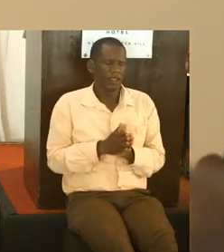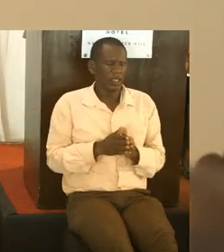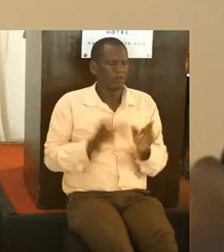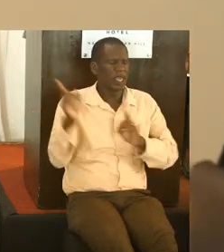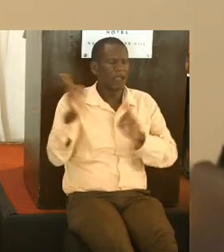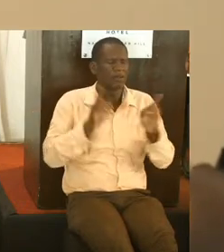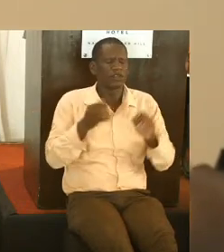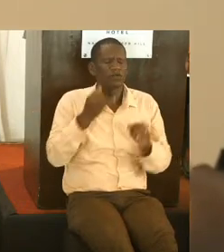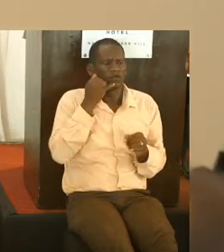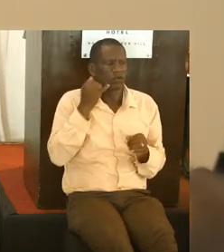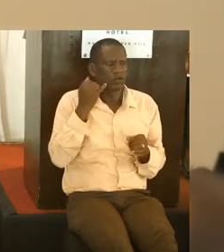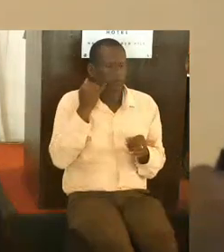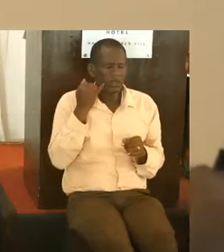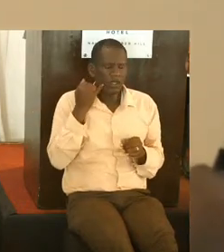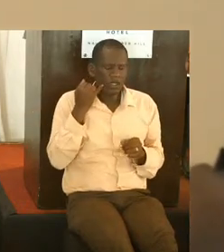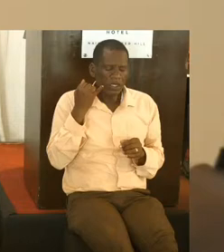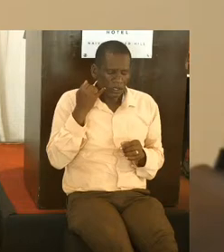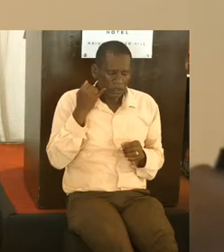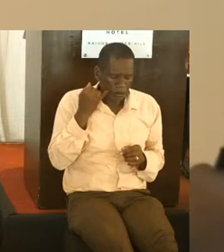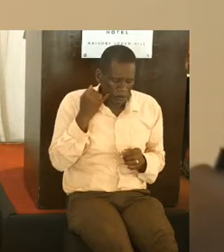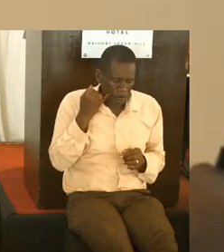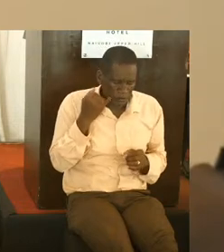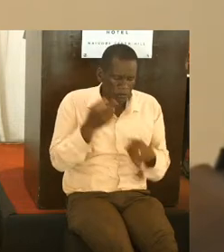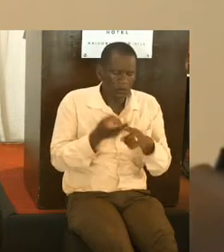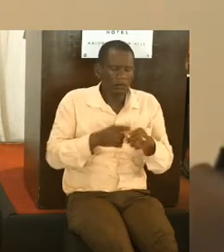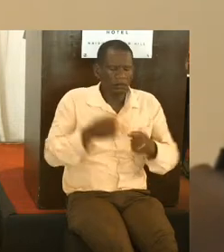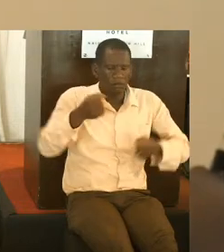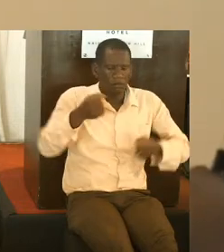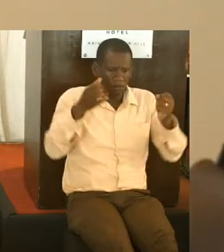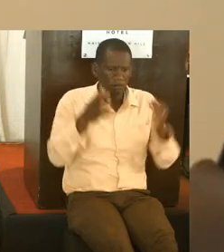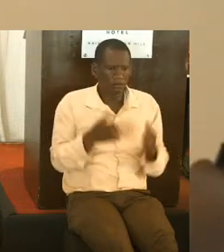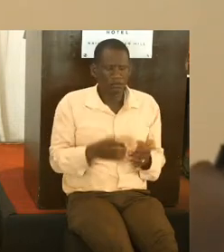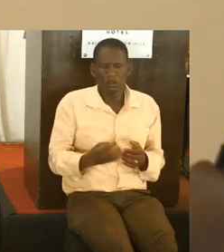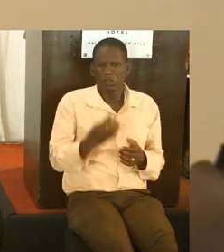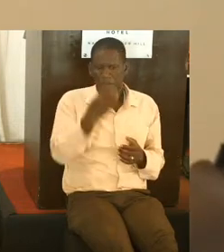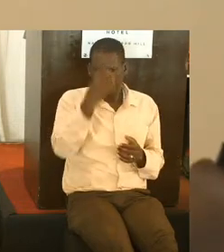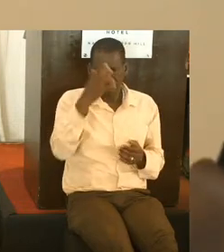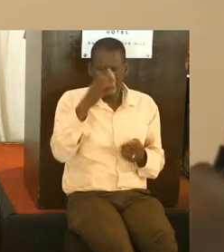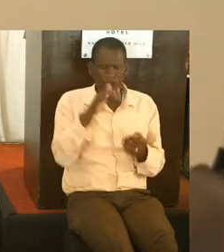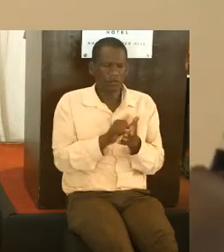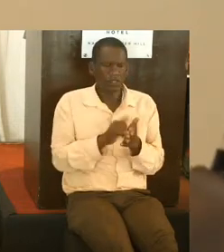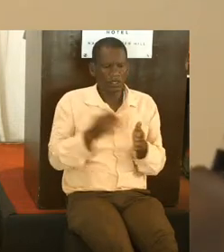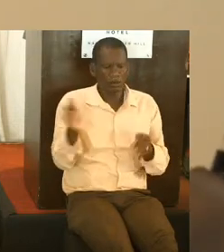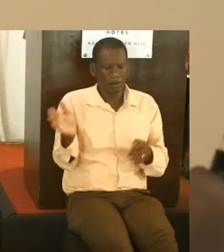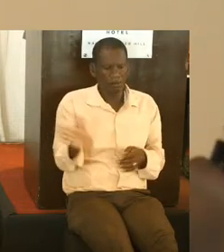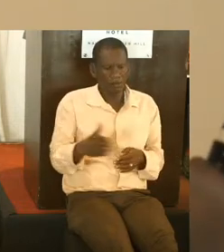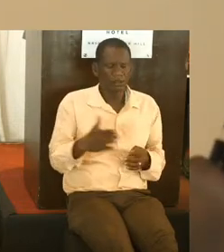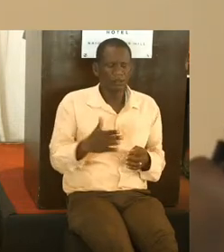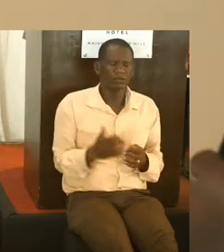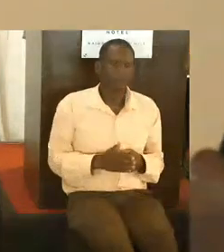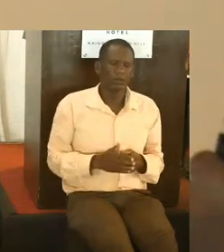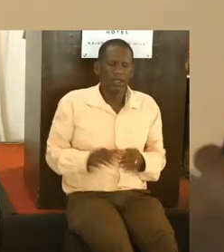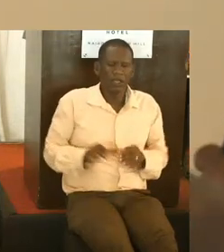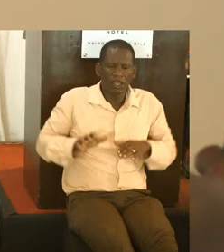traveling to nakuru and then the driver is annoyed that his conductor